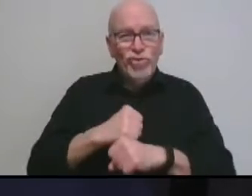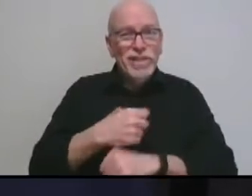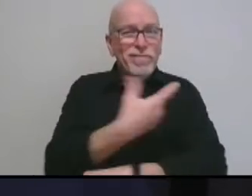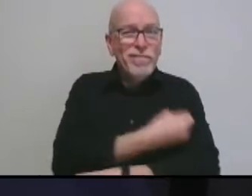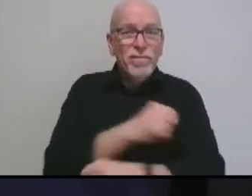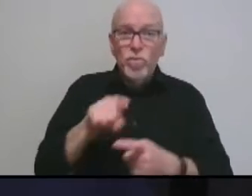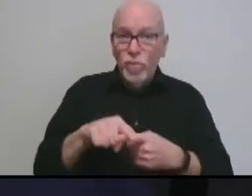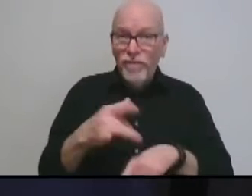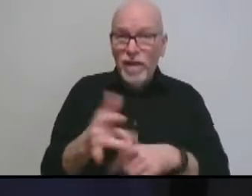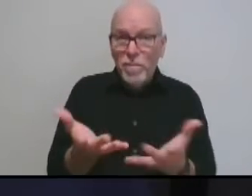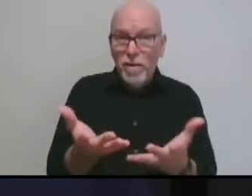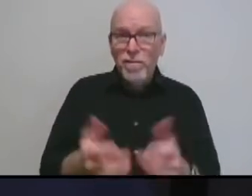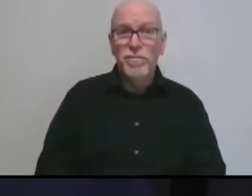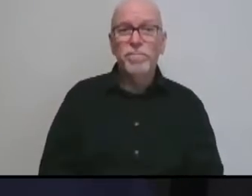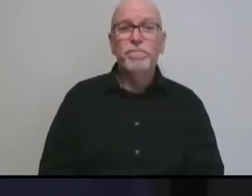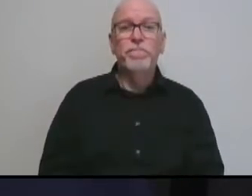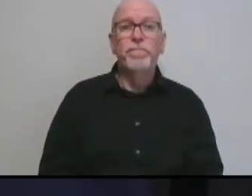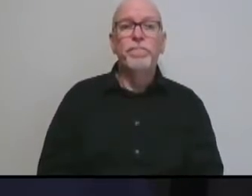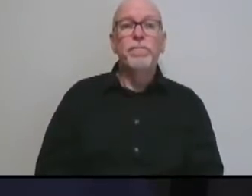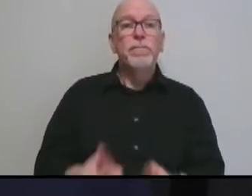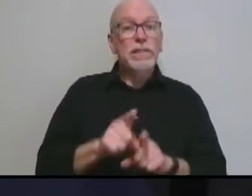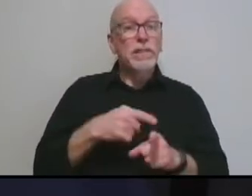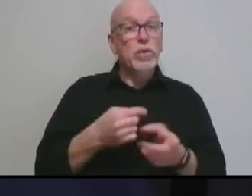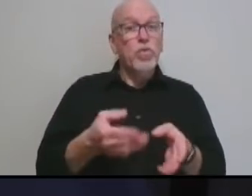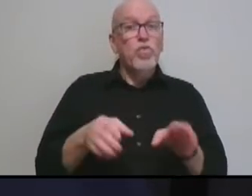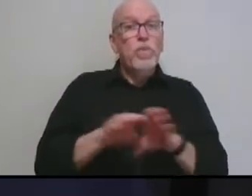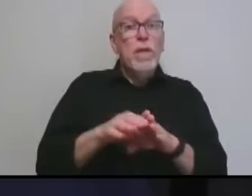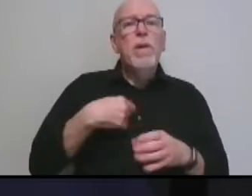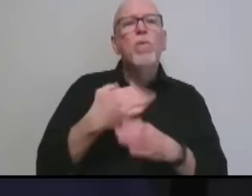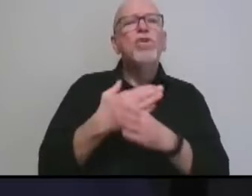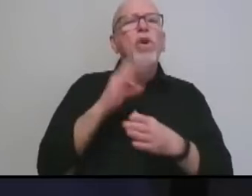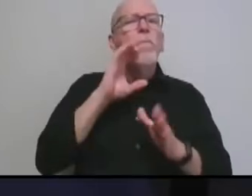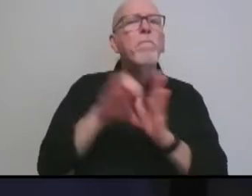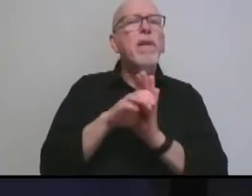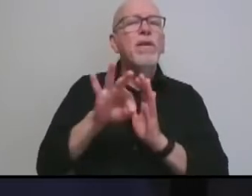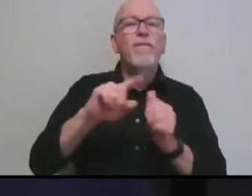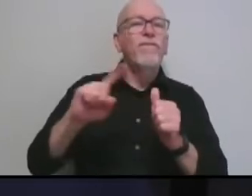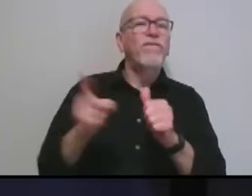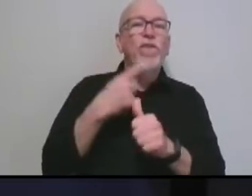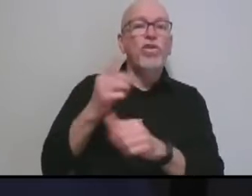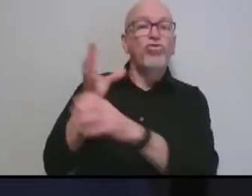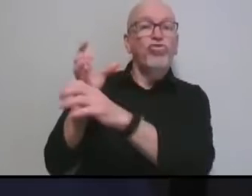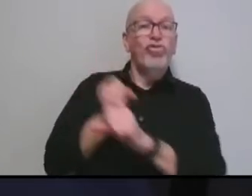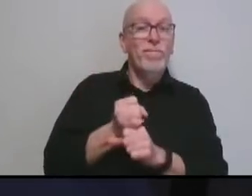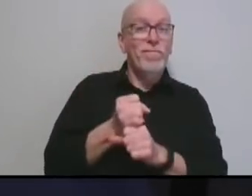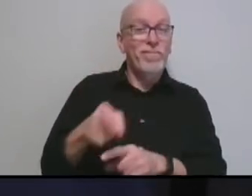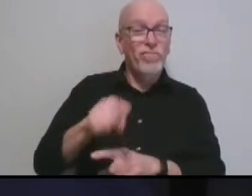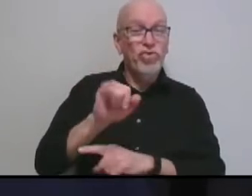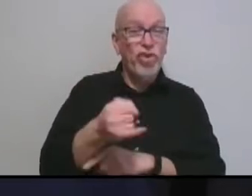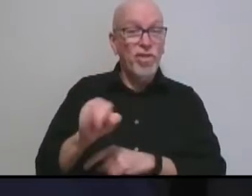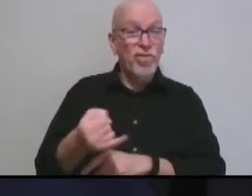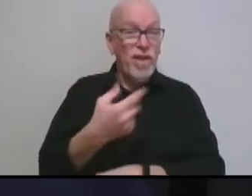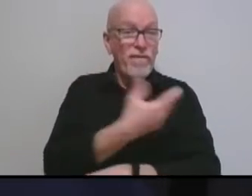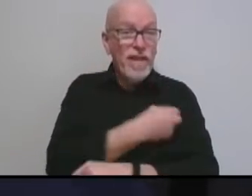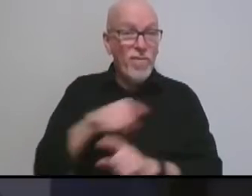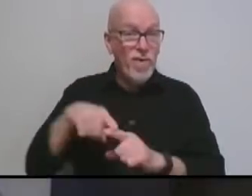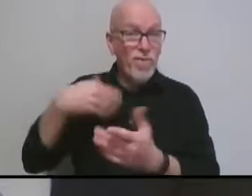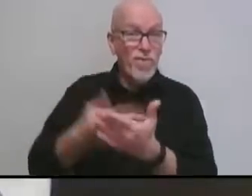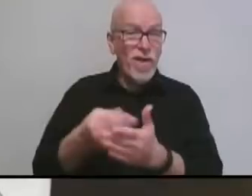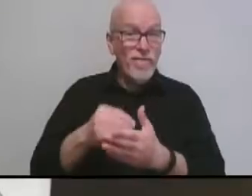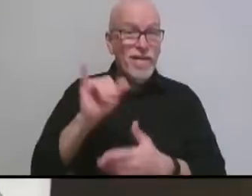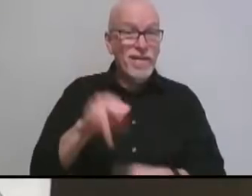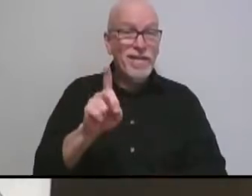available to them. As I close, I want to share a picture of the first shipment of Johnson & Johnson vaccine when it arrived in